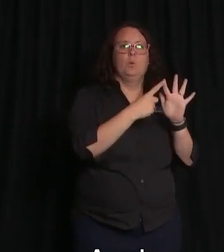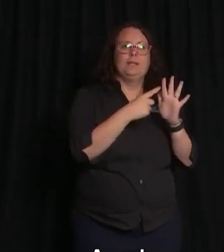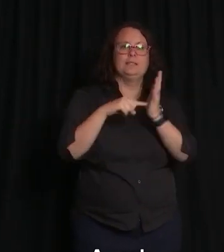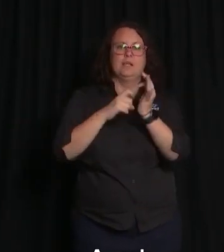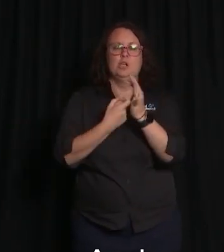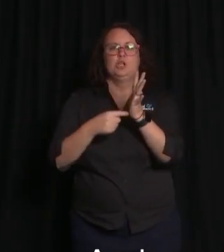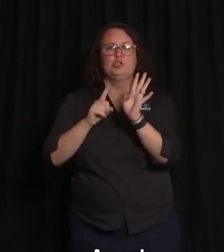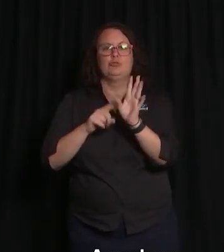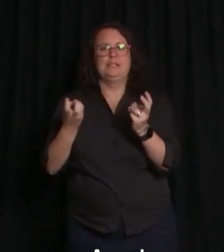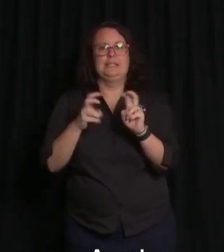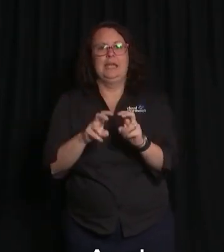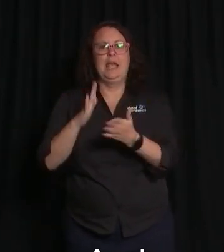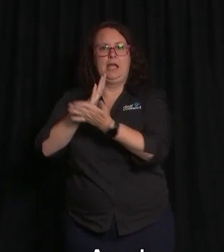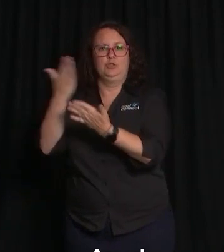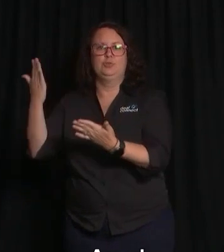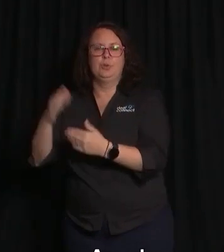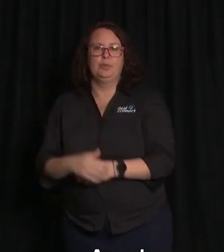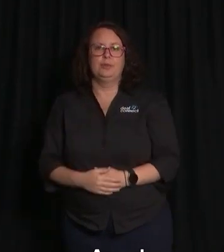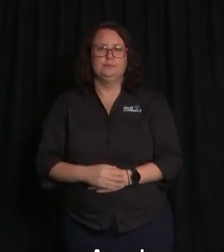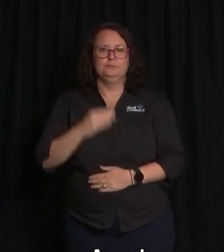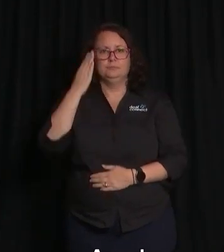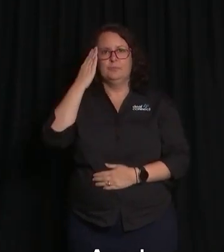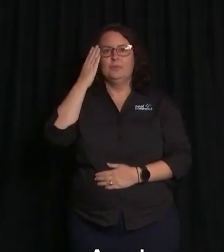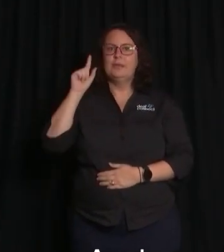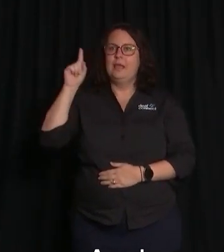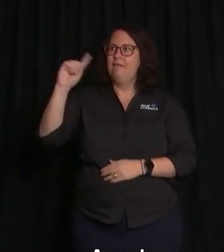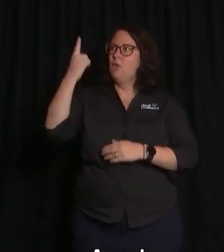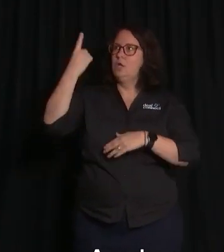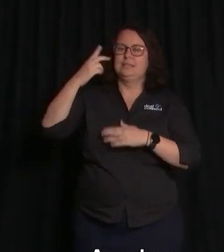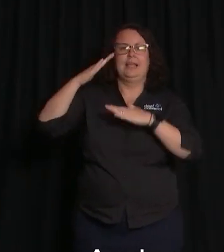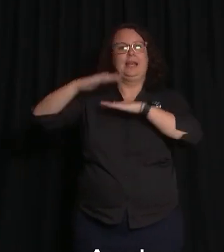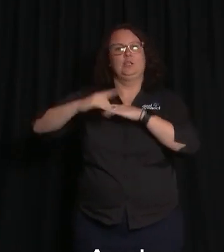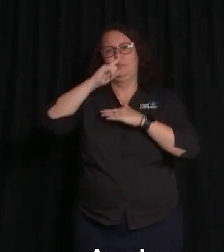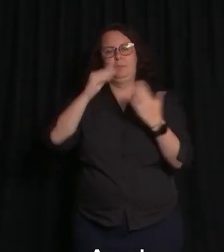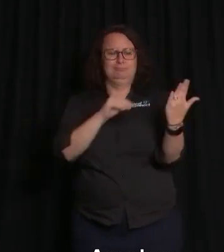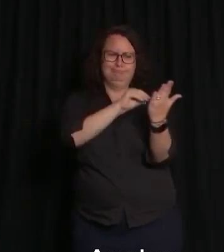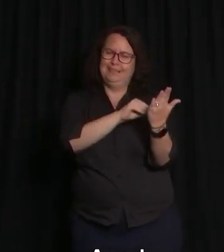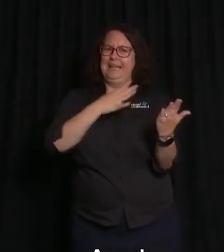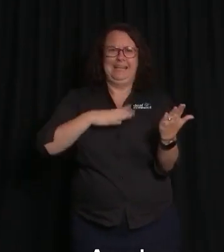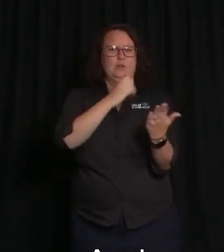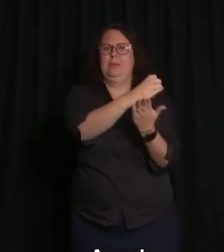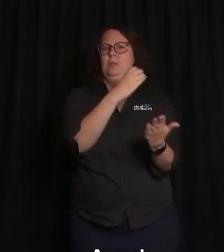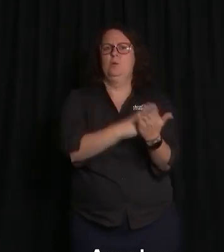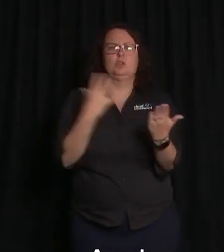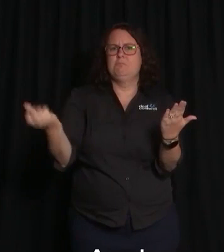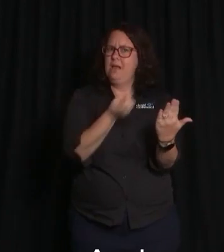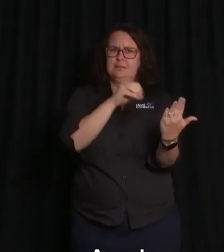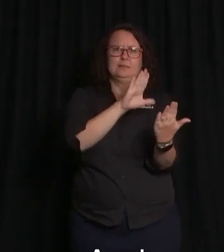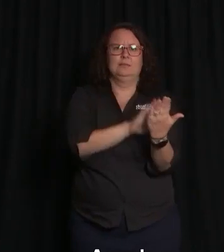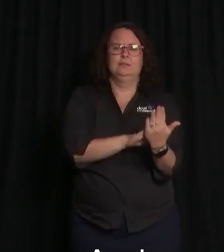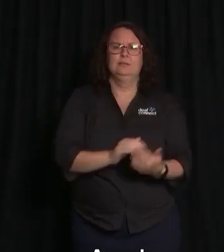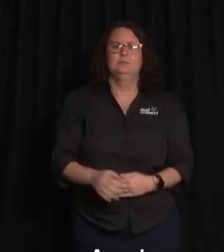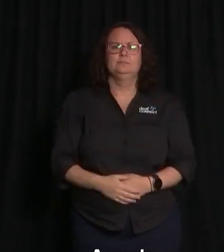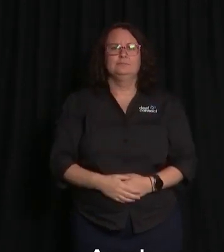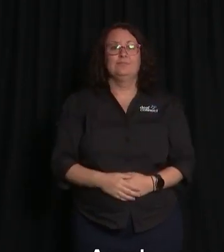and the recognition of First Nations people in the founding document of this country, our Constitution. And that's relevant because our next speaker knows